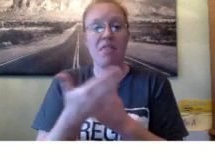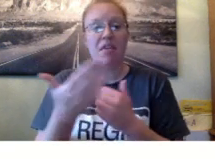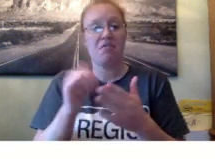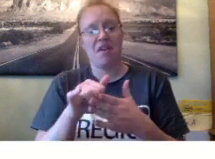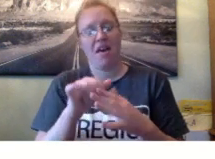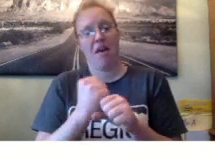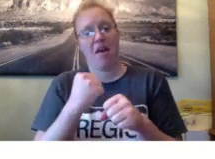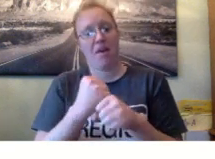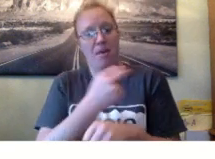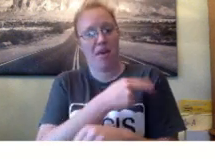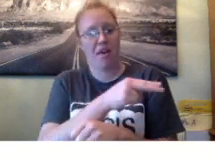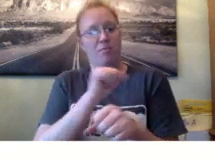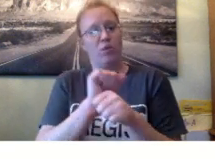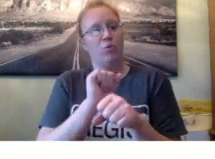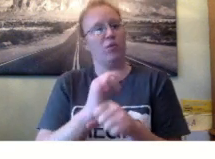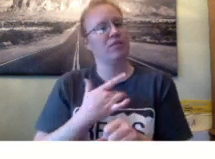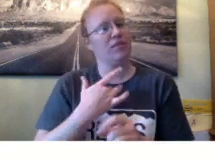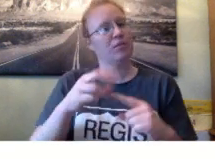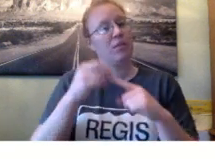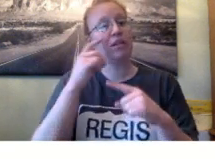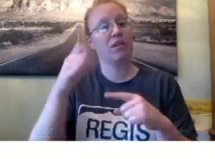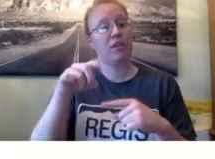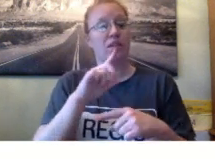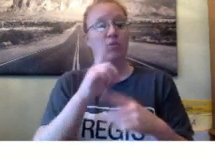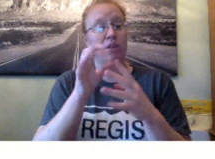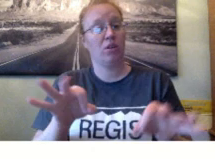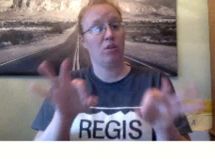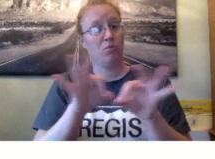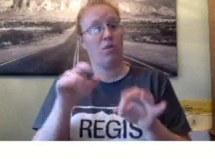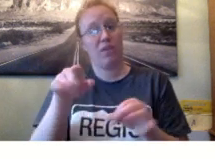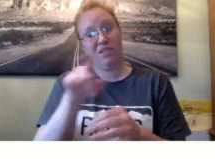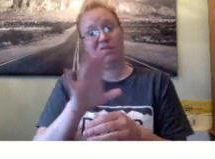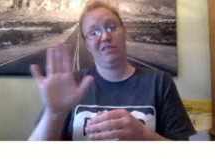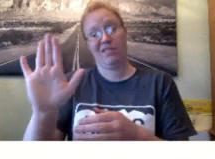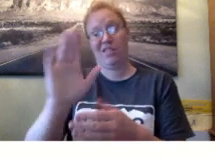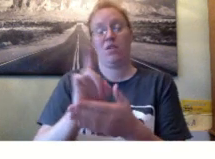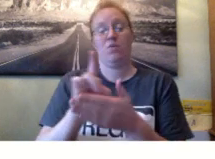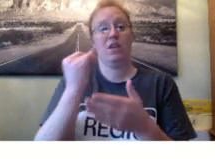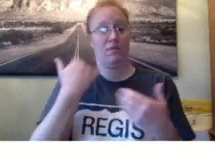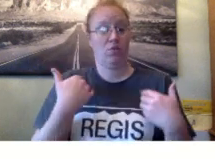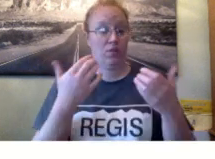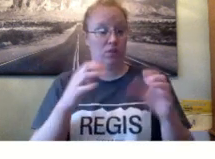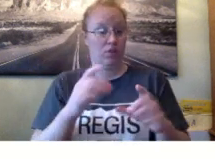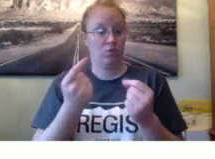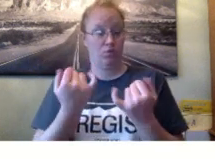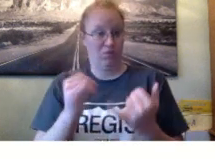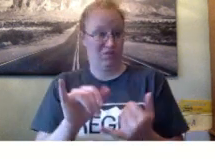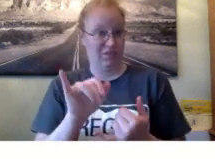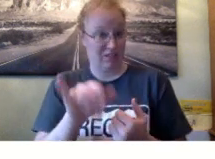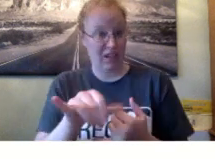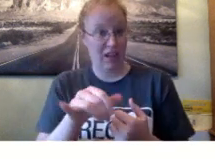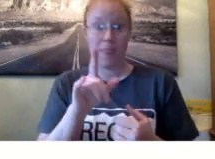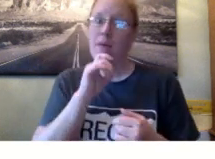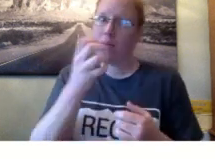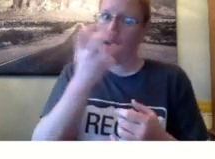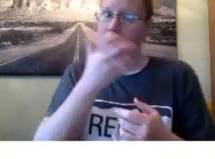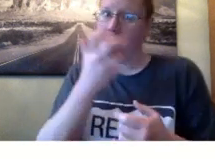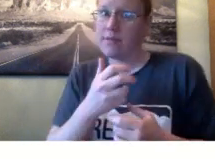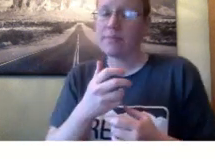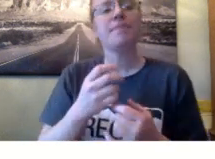kind of made hospital workers feel special because they're really important and this is their week. So if you have a chance to do that this week, that would be